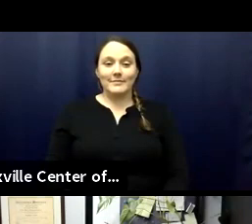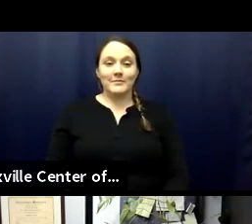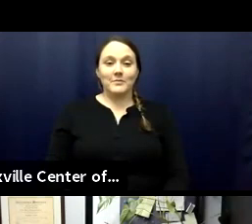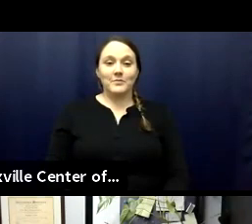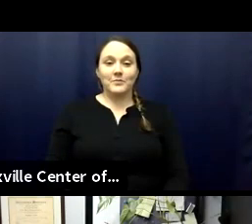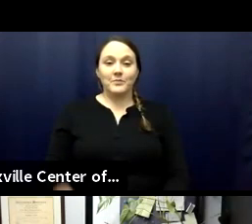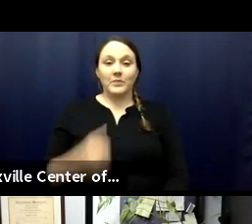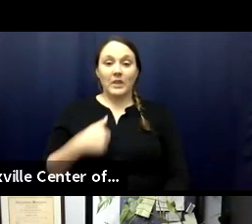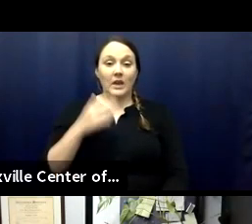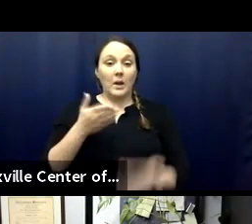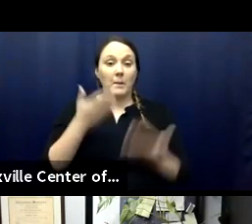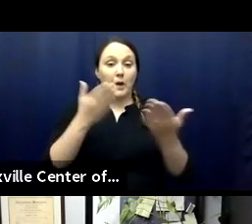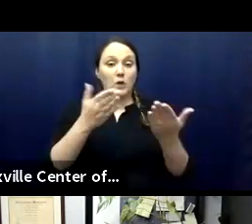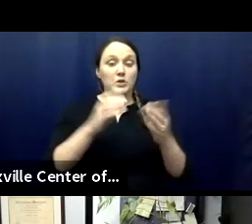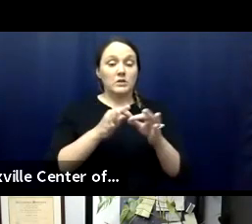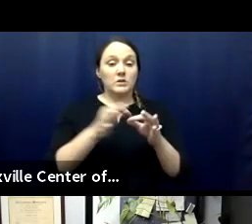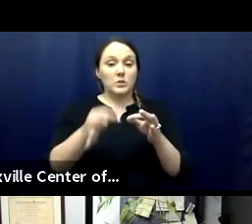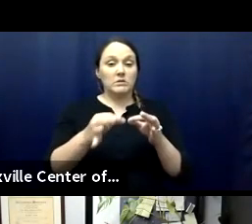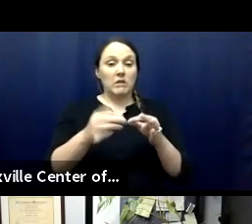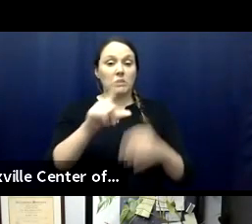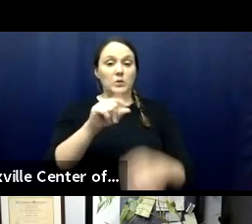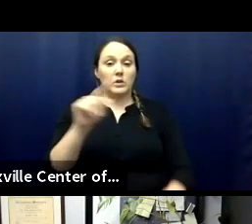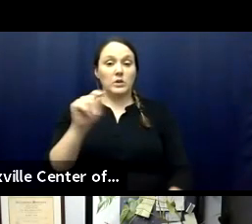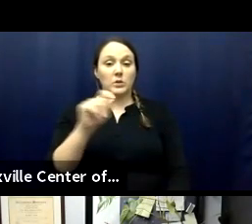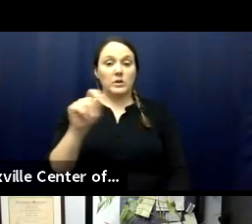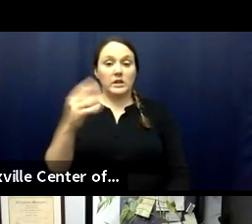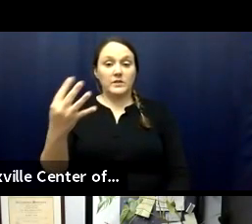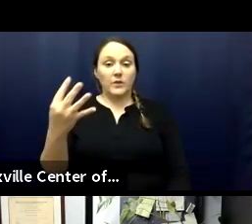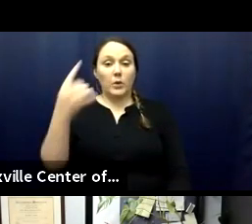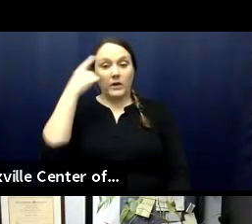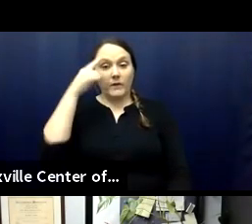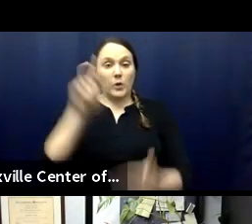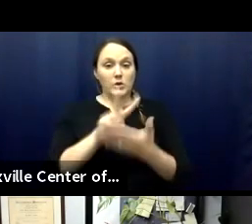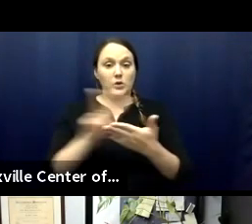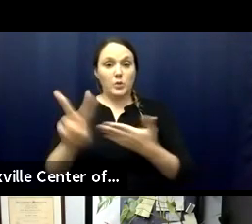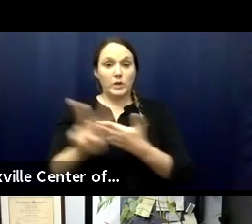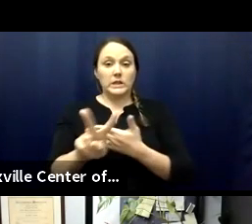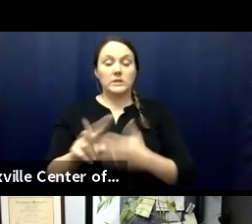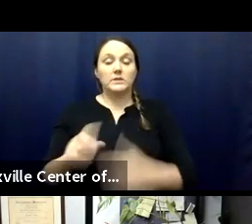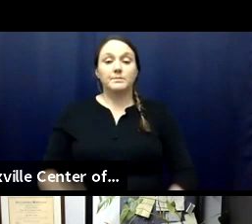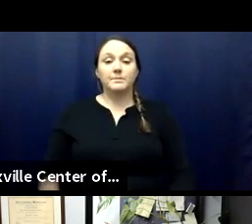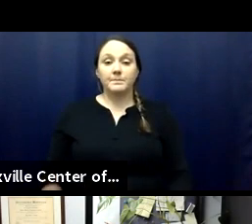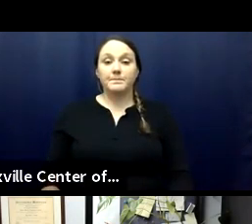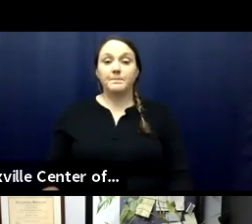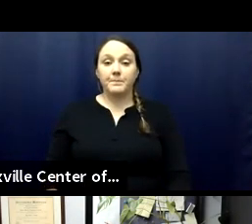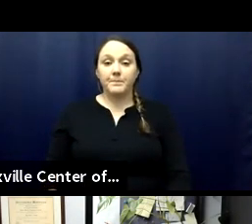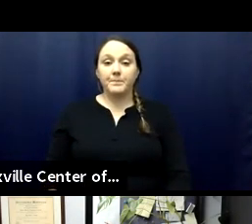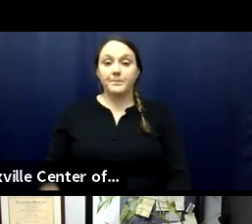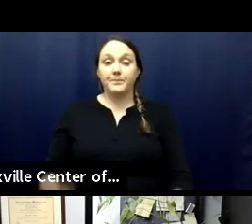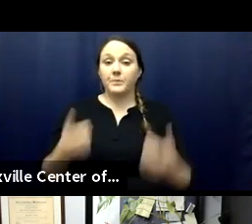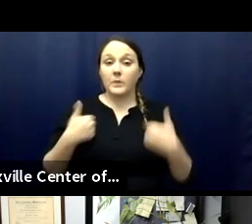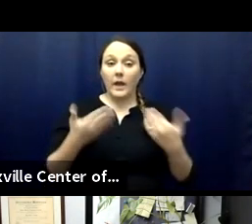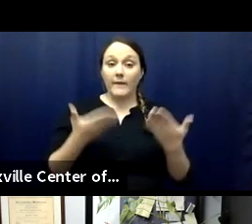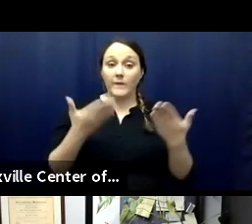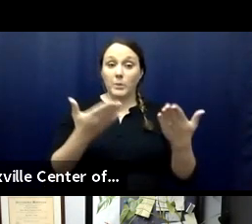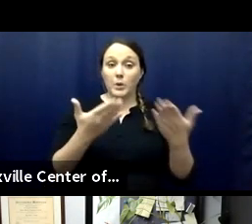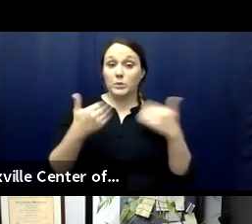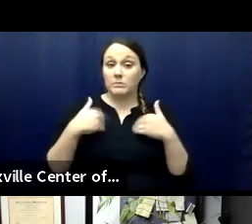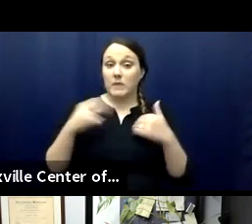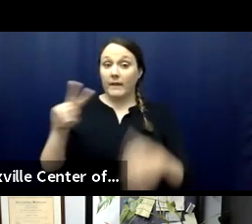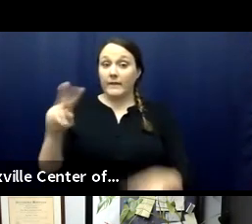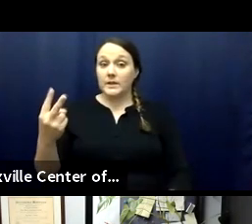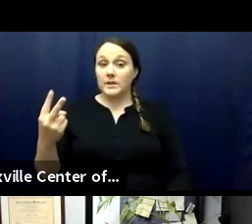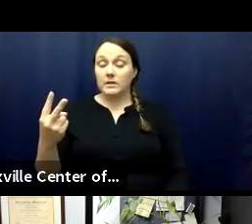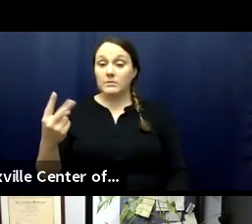I'll make a motion to extend 2020-4 for another 2 weeks. We have a motion. Is there a second on the